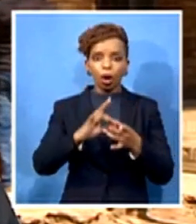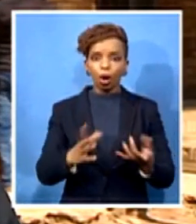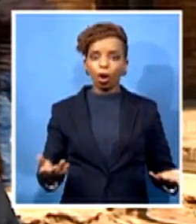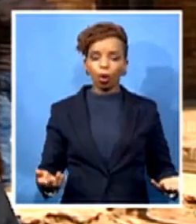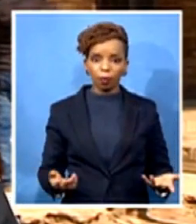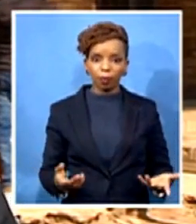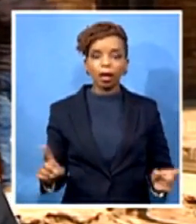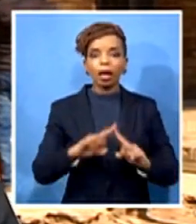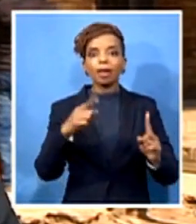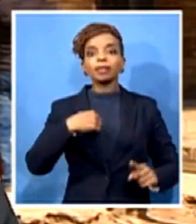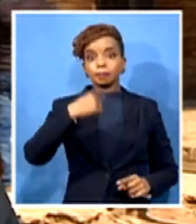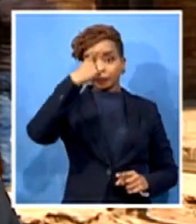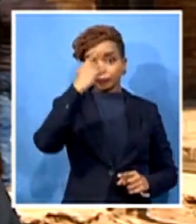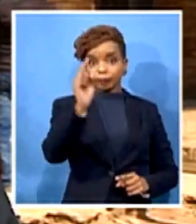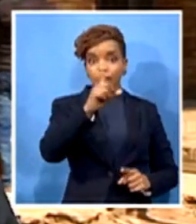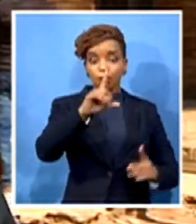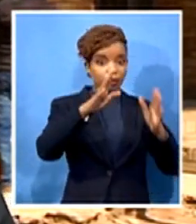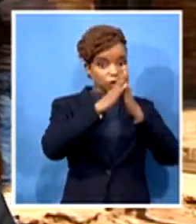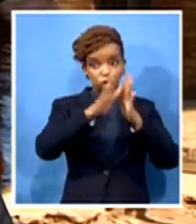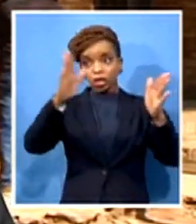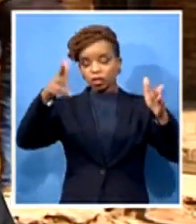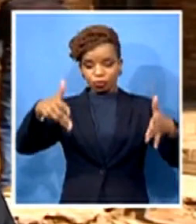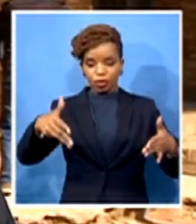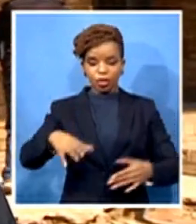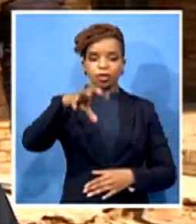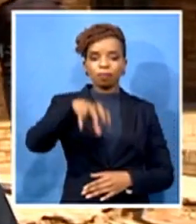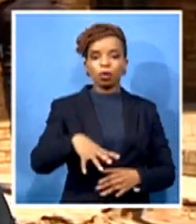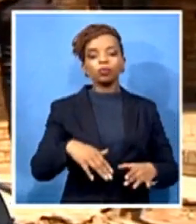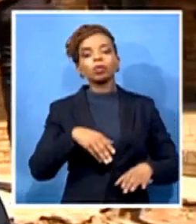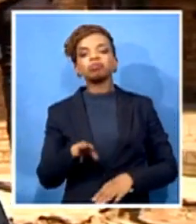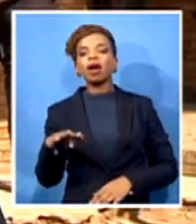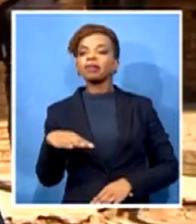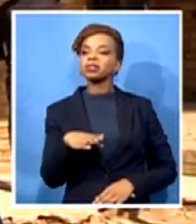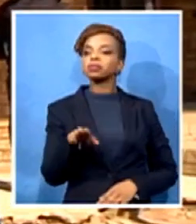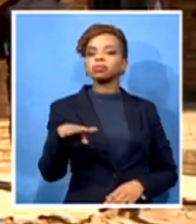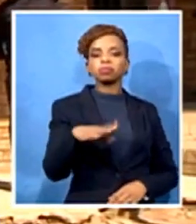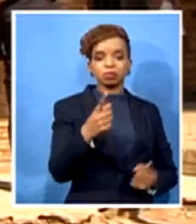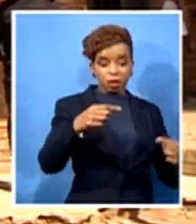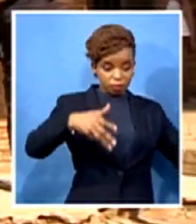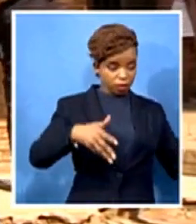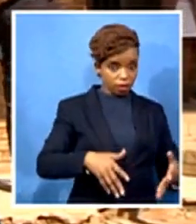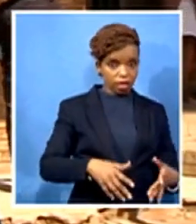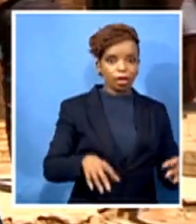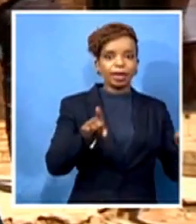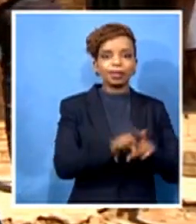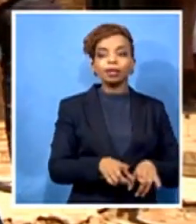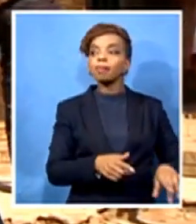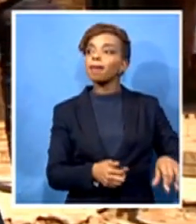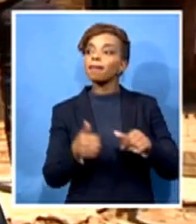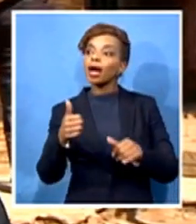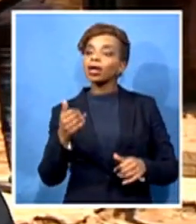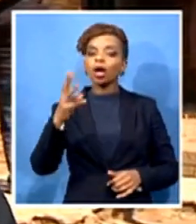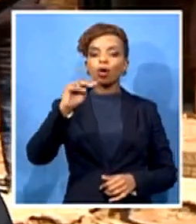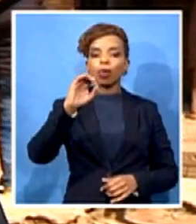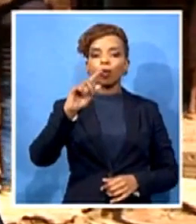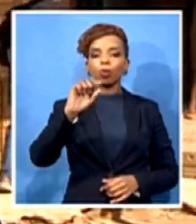around this morning coming here and also traveling back towards Motse, we saw a lot of learners, you know, going back to school, parents taking their